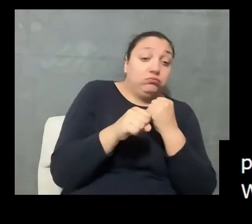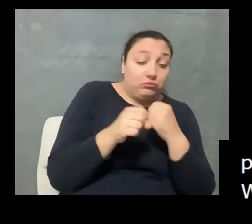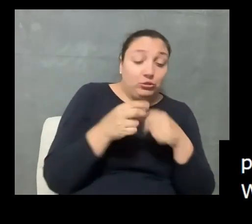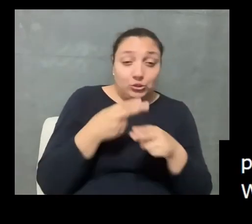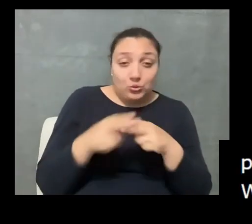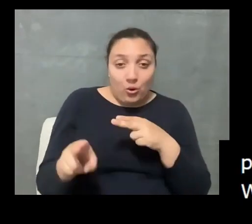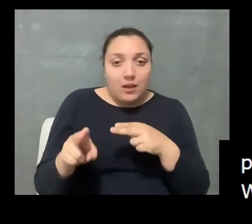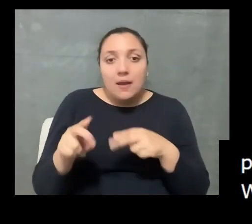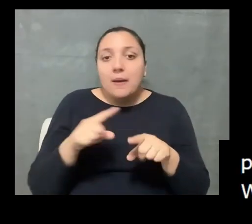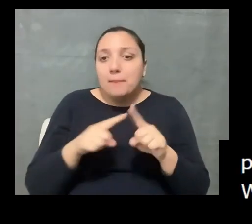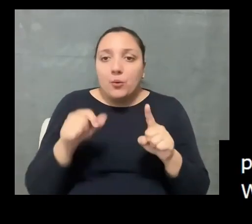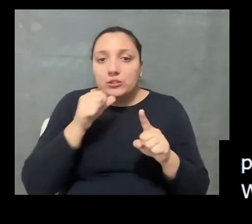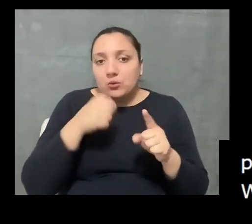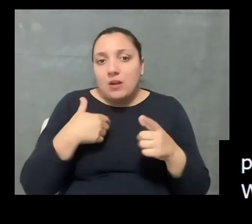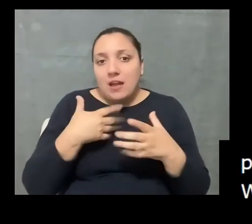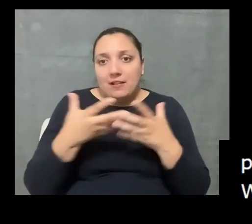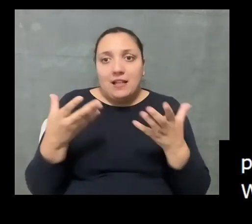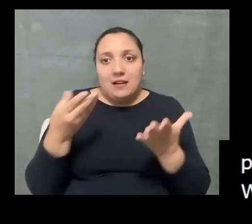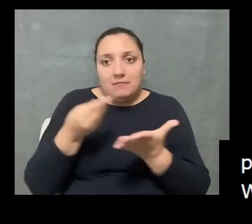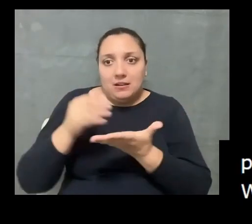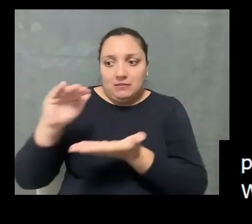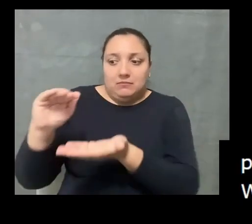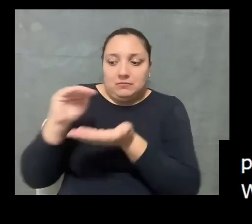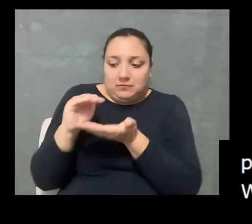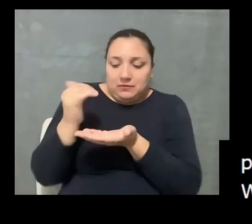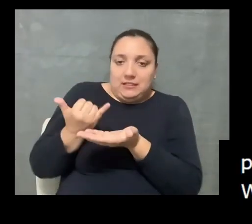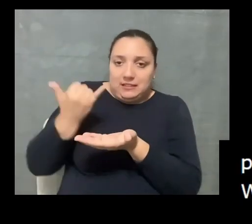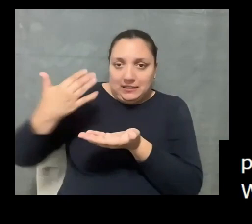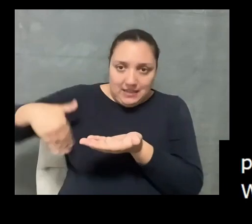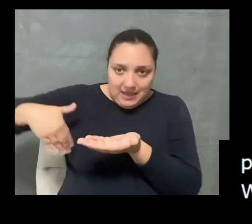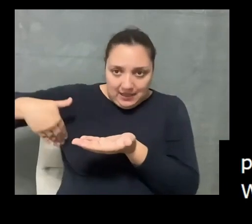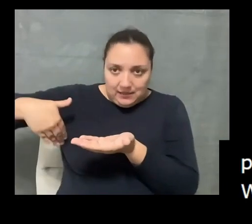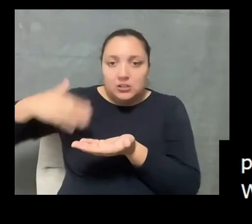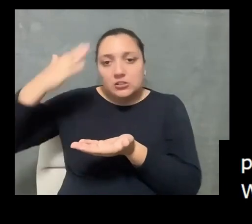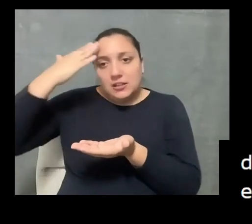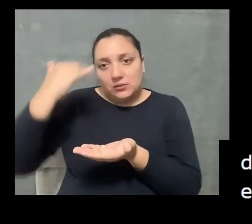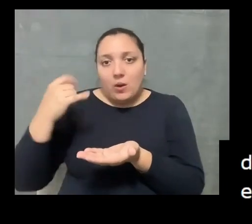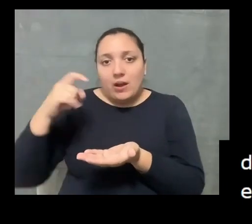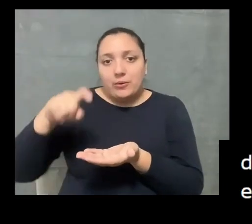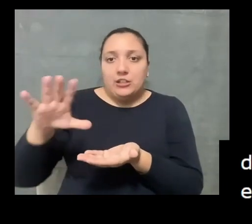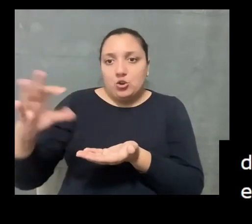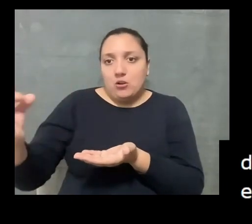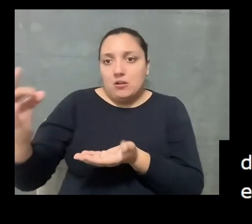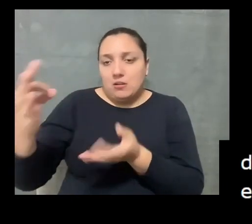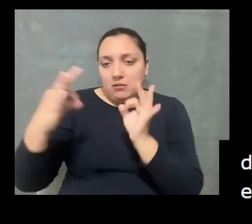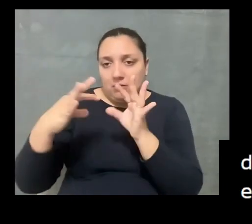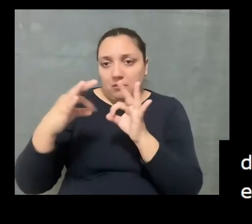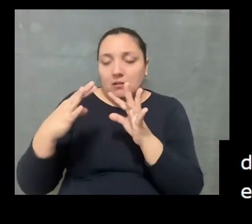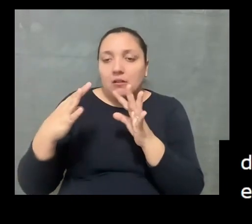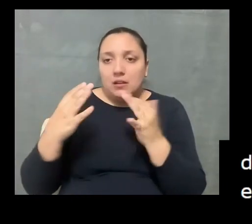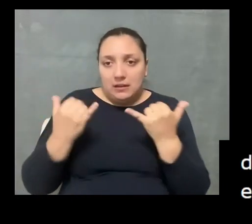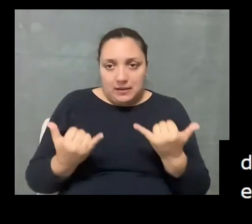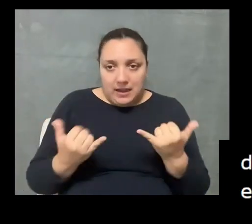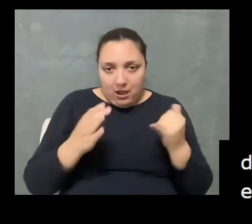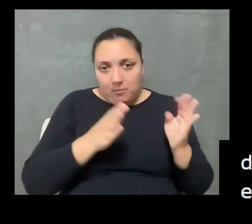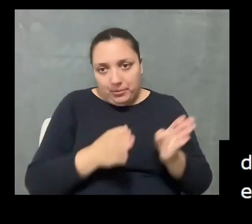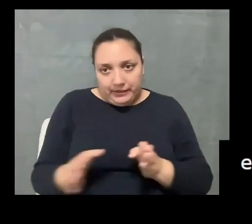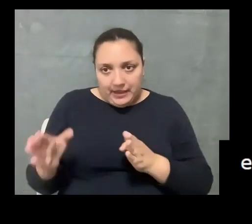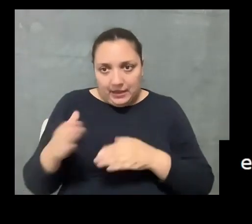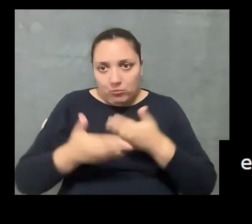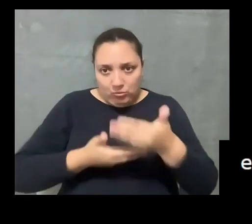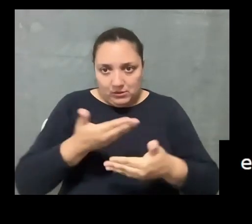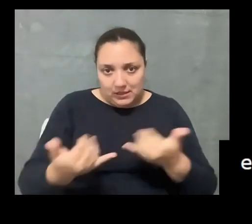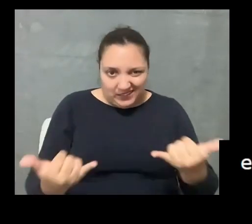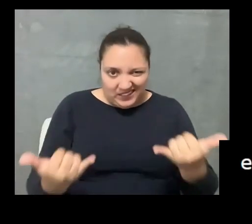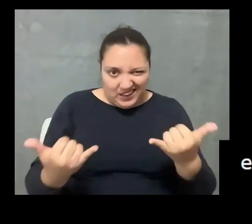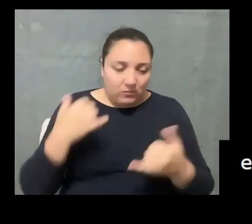money in hand yet. And that's why we really need your input in the planning process. So just